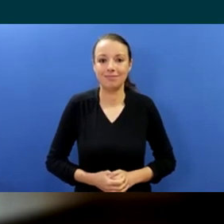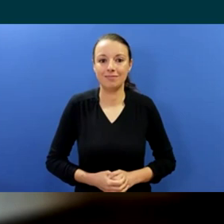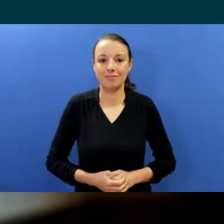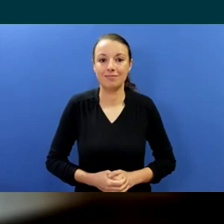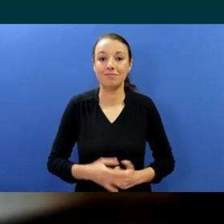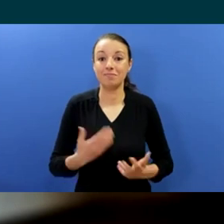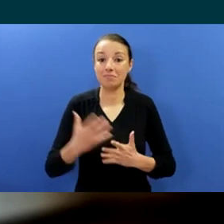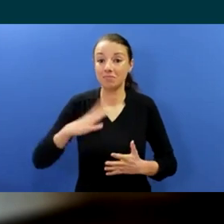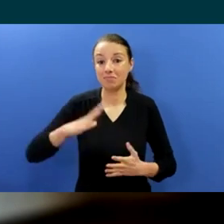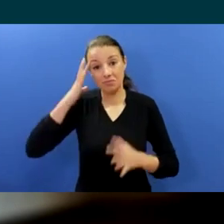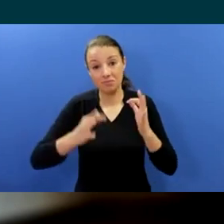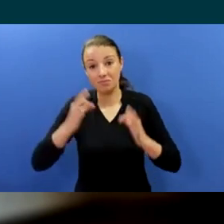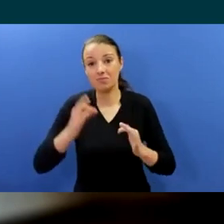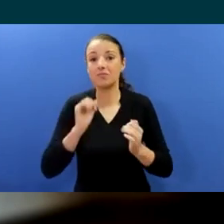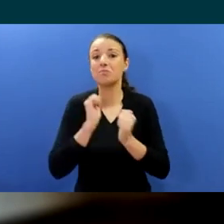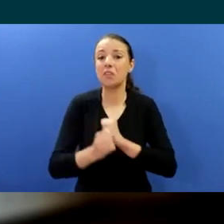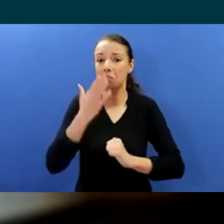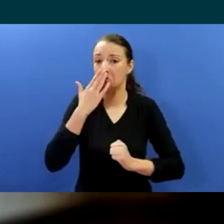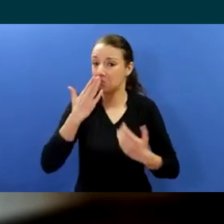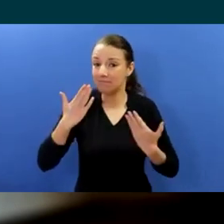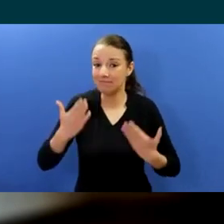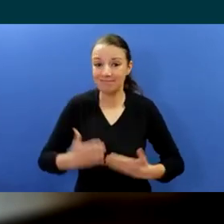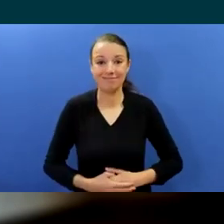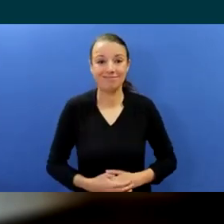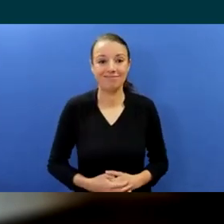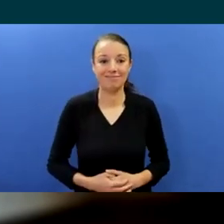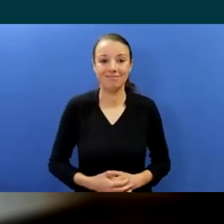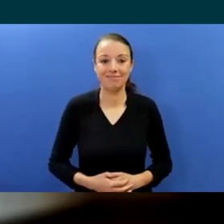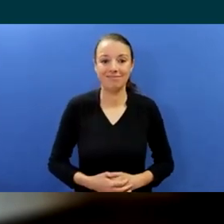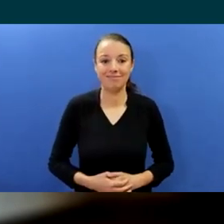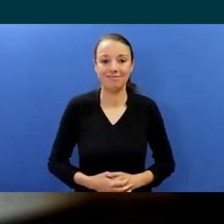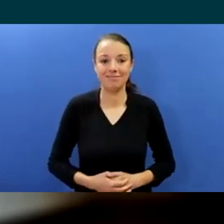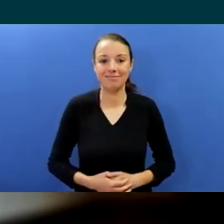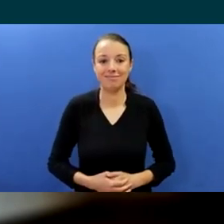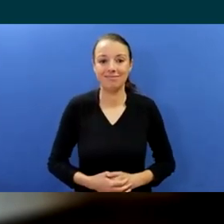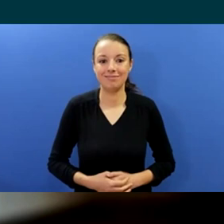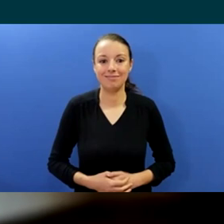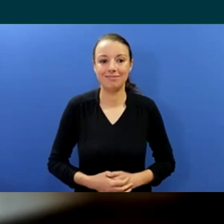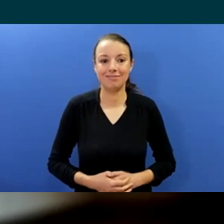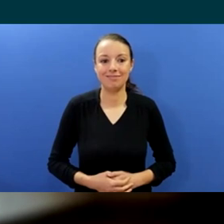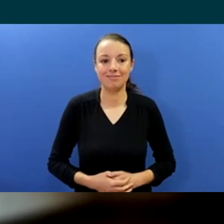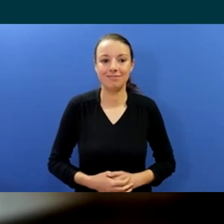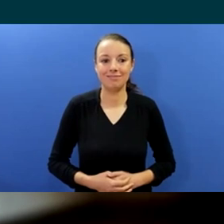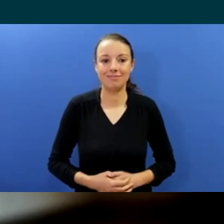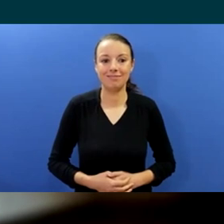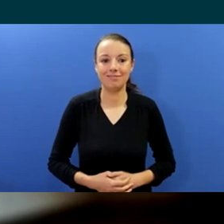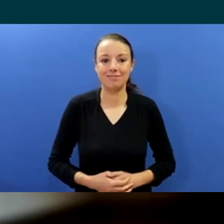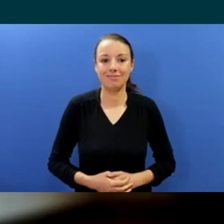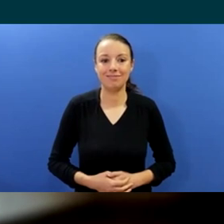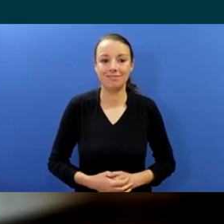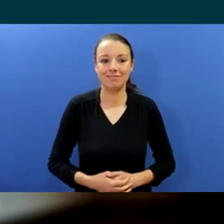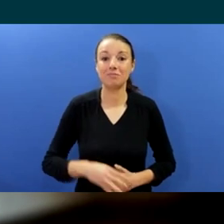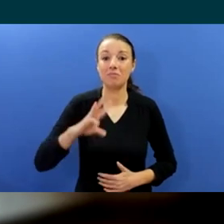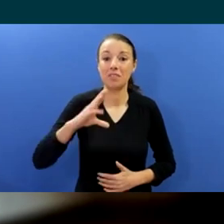about urban planning projects, even though, as Werner said, we can talk about public participation in basically any type